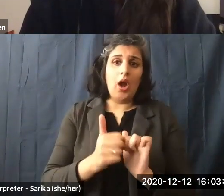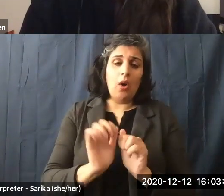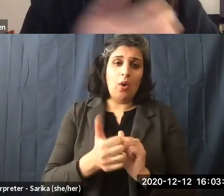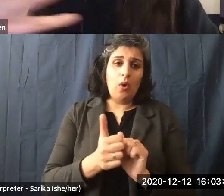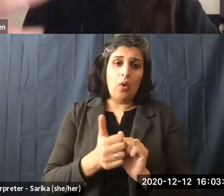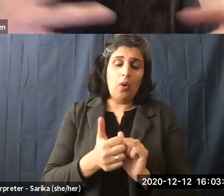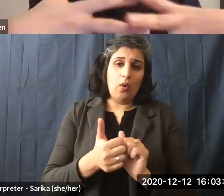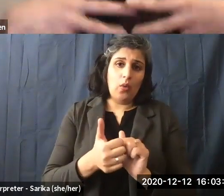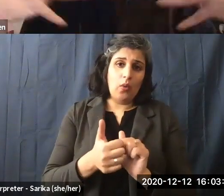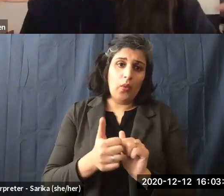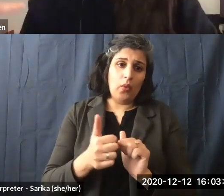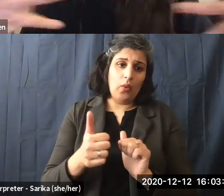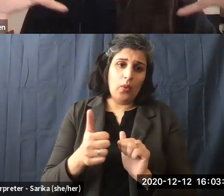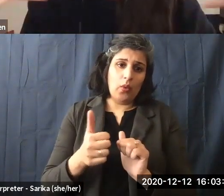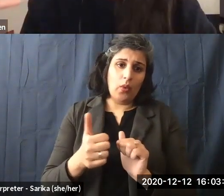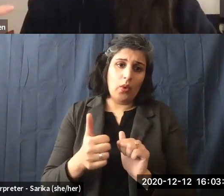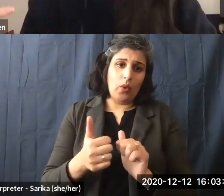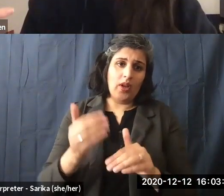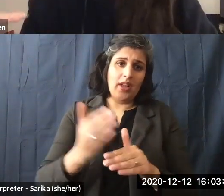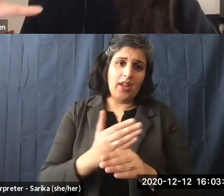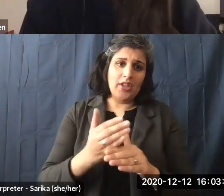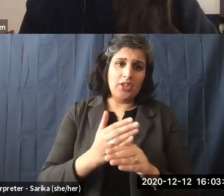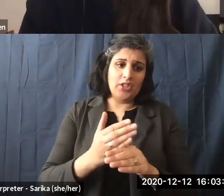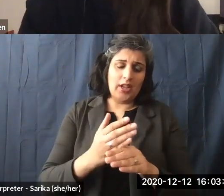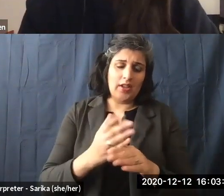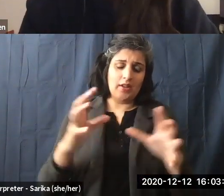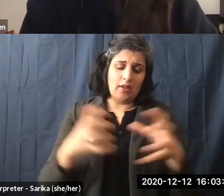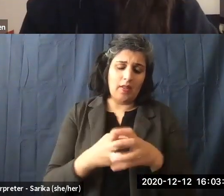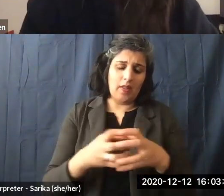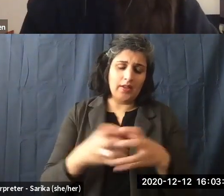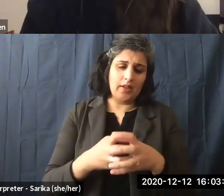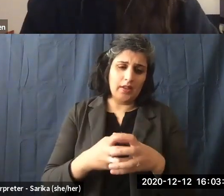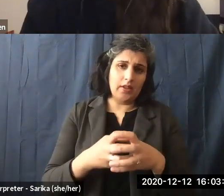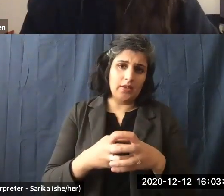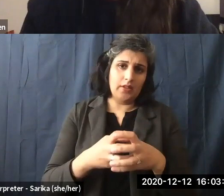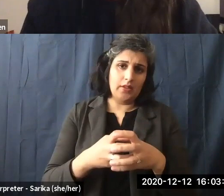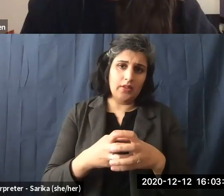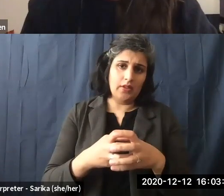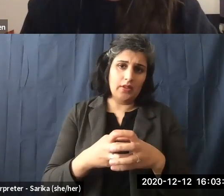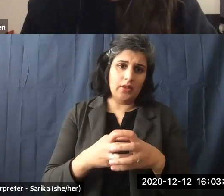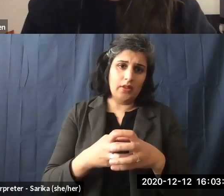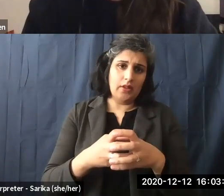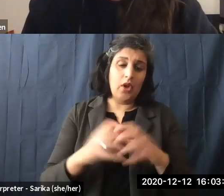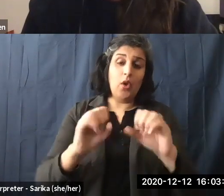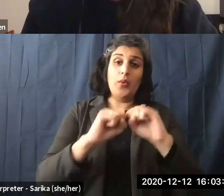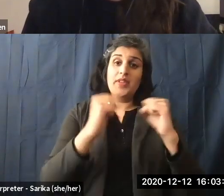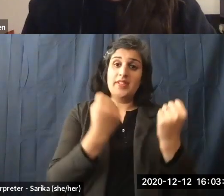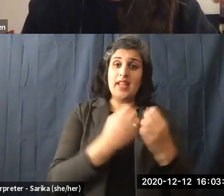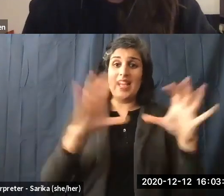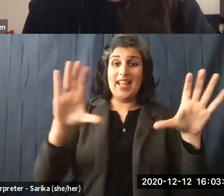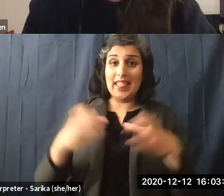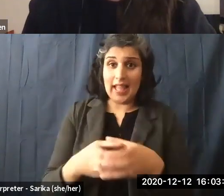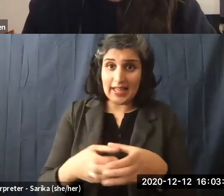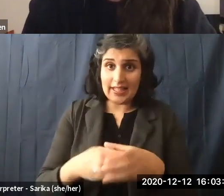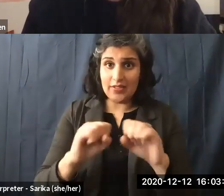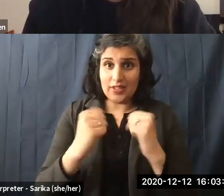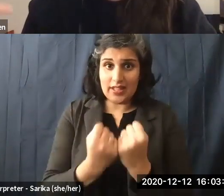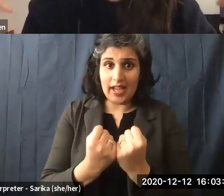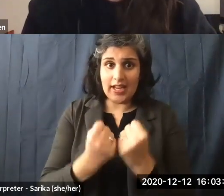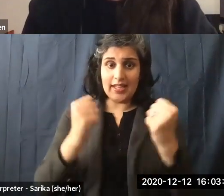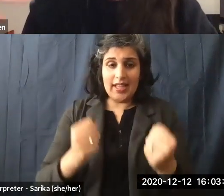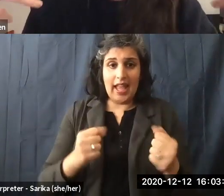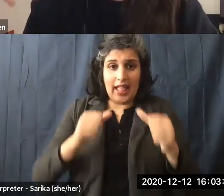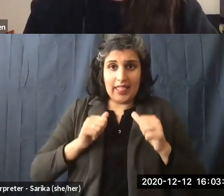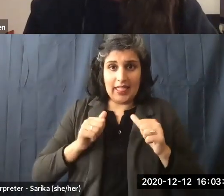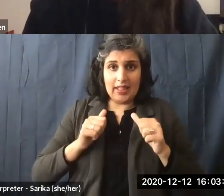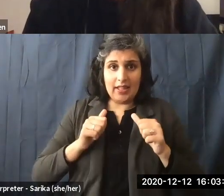you know, how shared collective societies can live after. So I don't